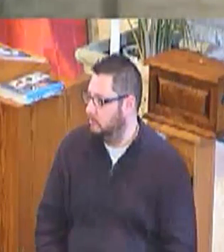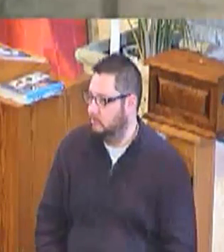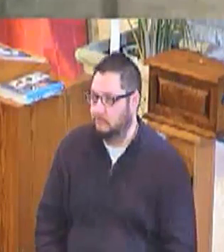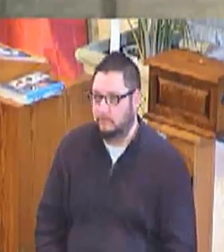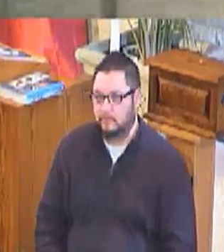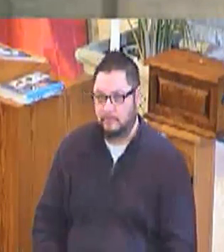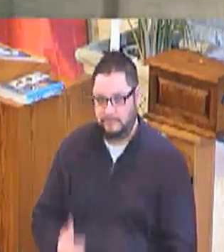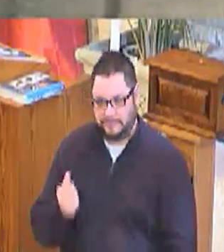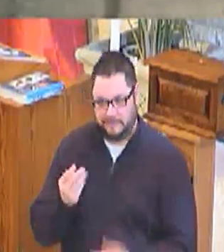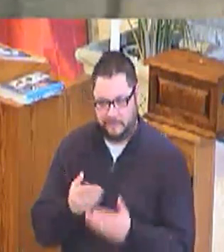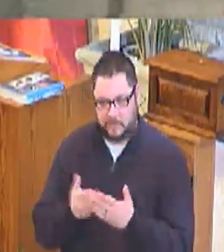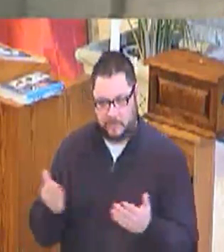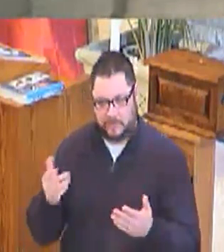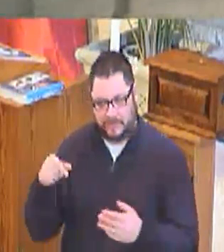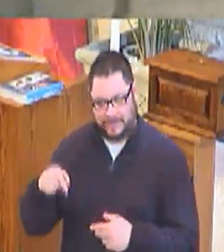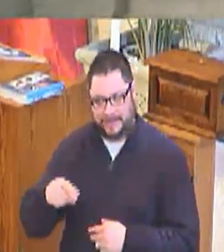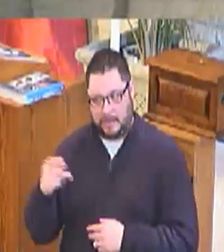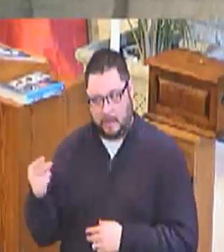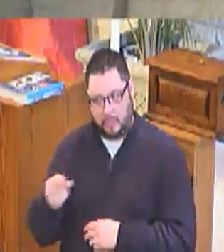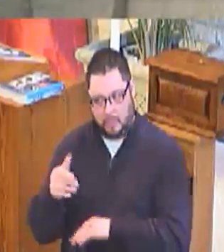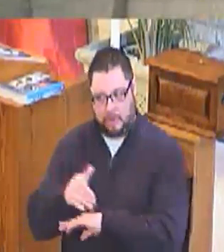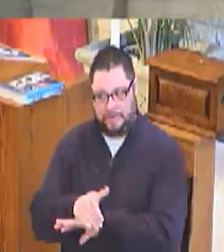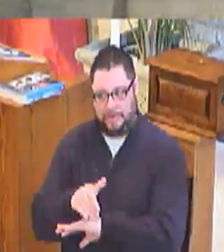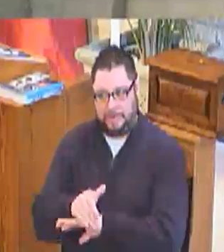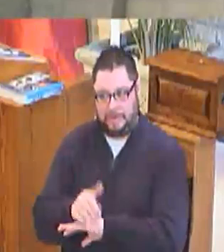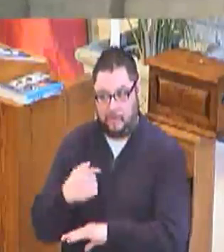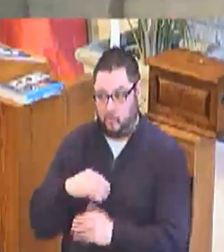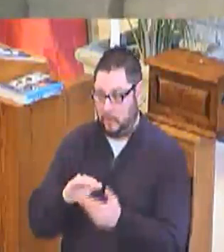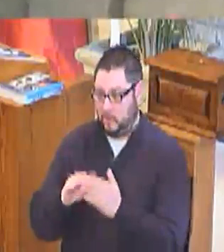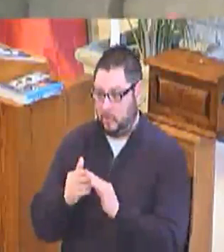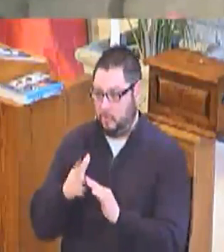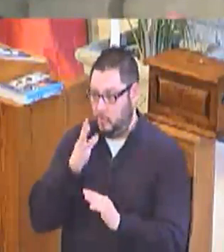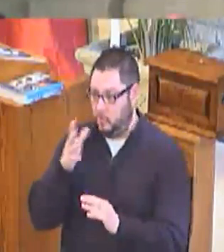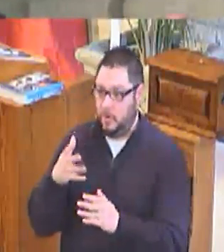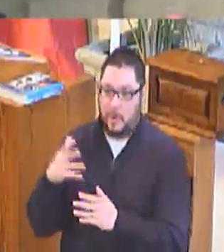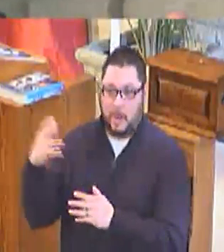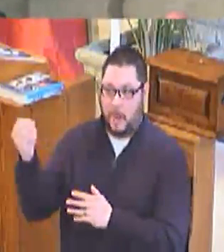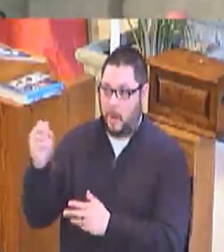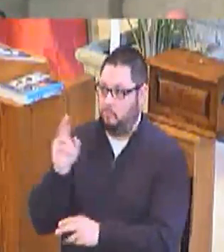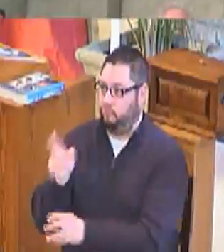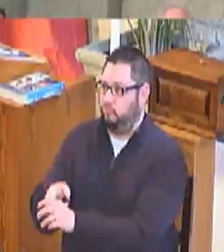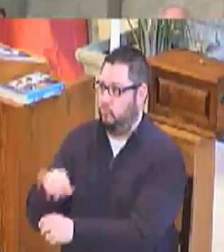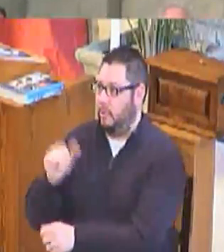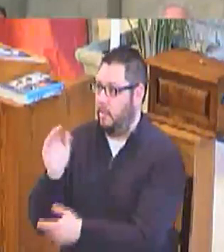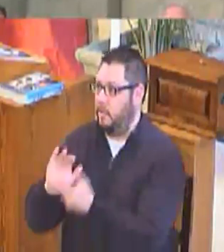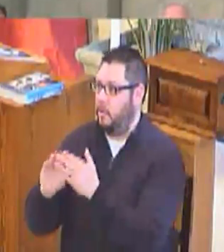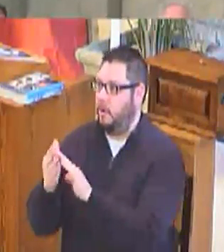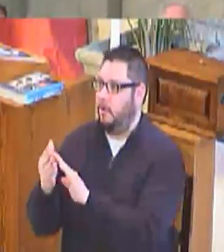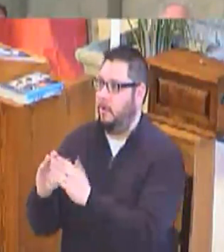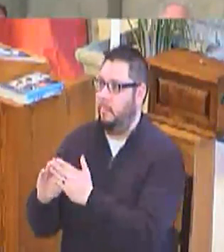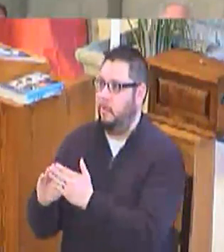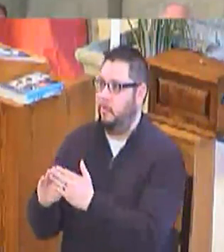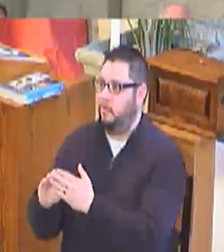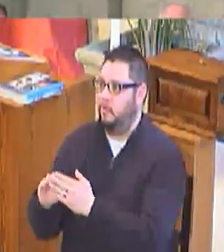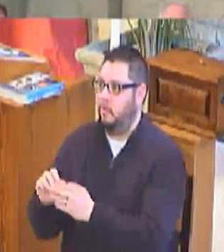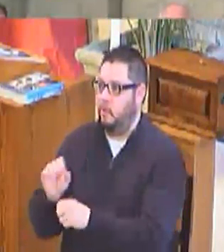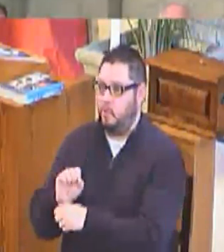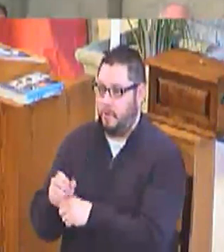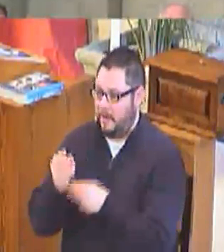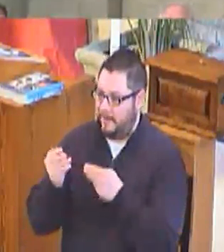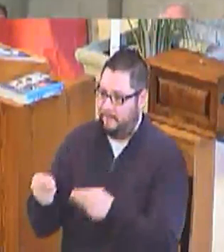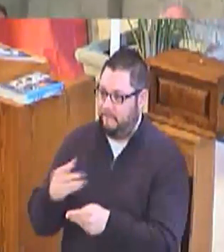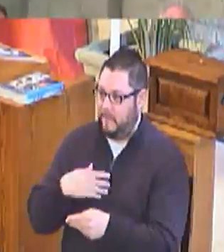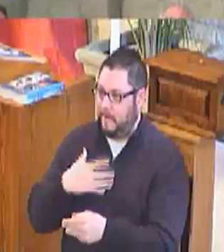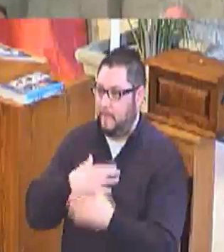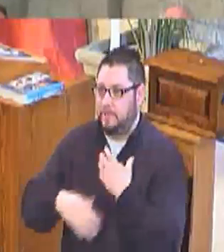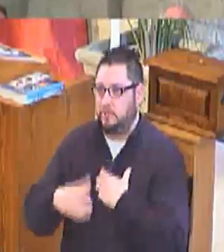A couple of things. This Thursday evening, we as a community will go out and join other communities and work at Feed My Starving